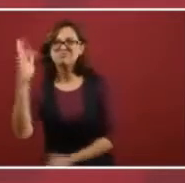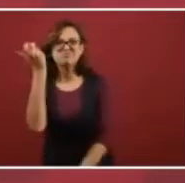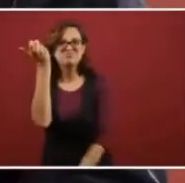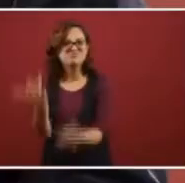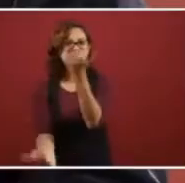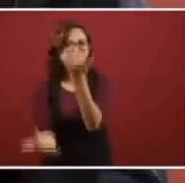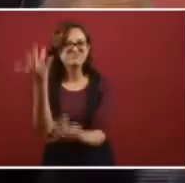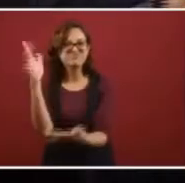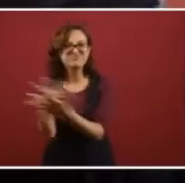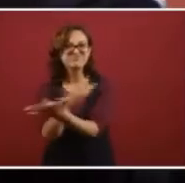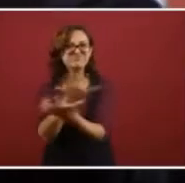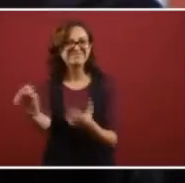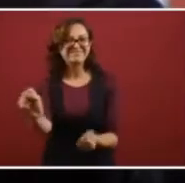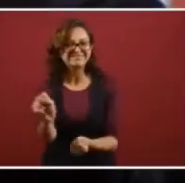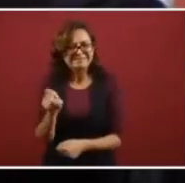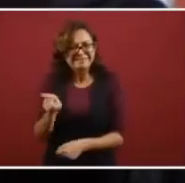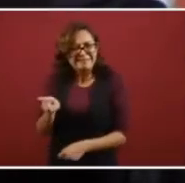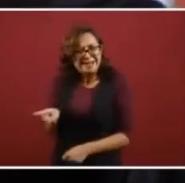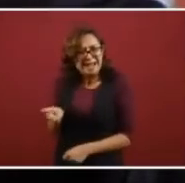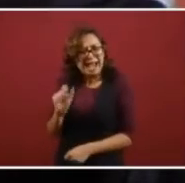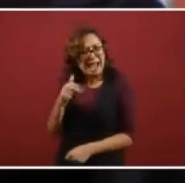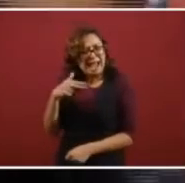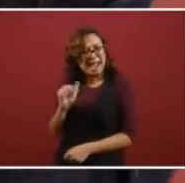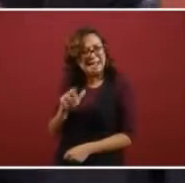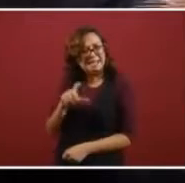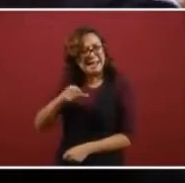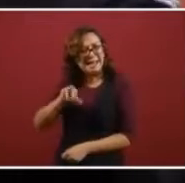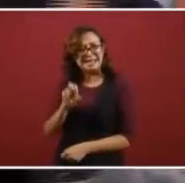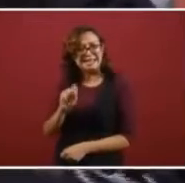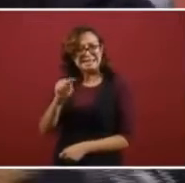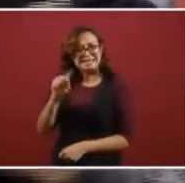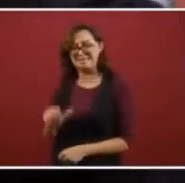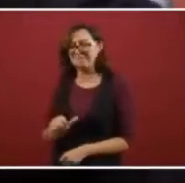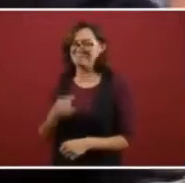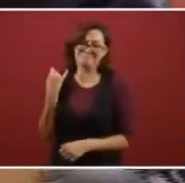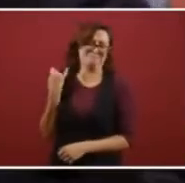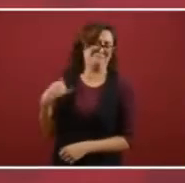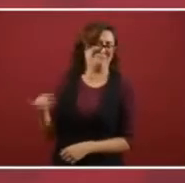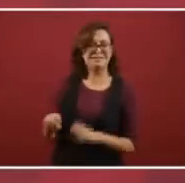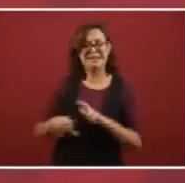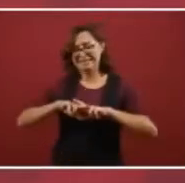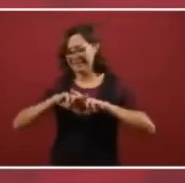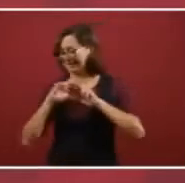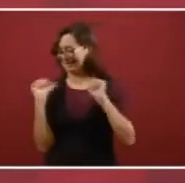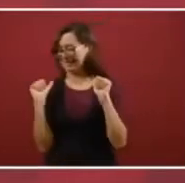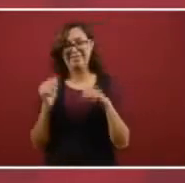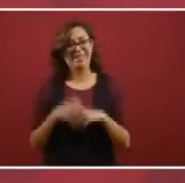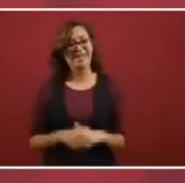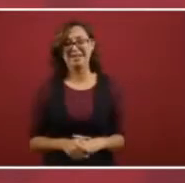a library? That is to say, that has nothing to do